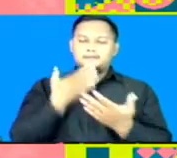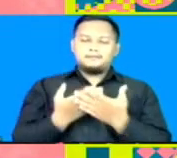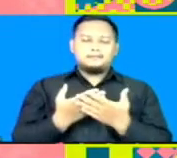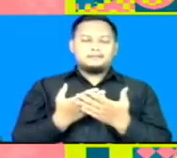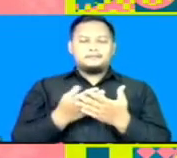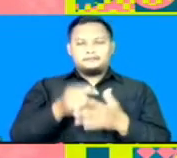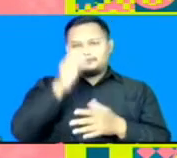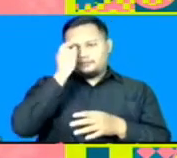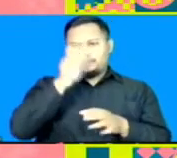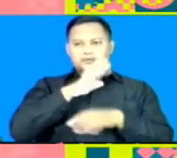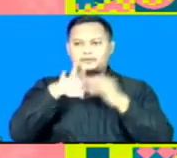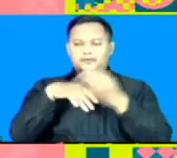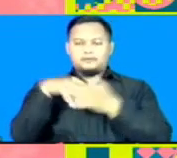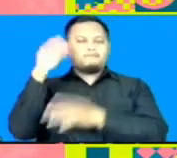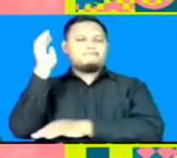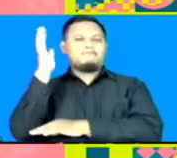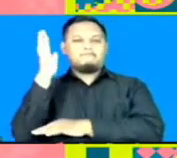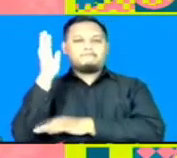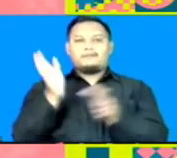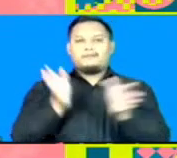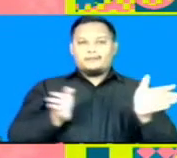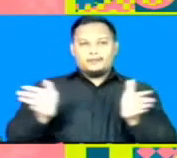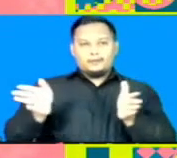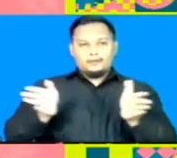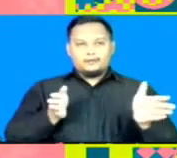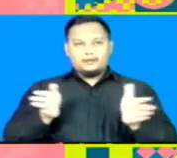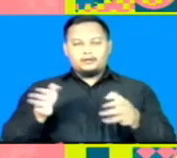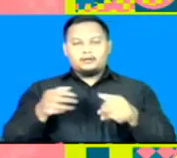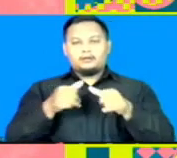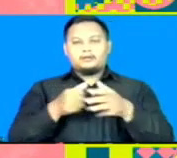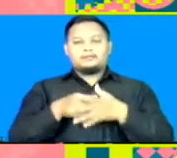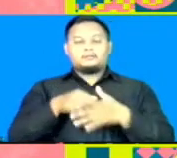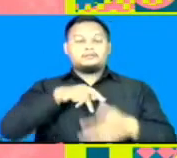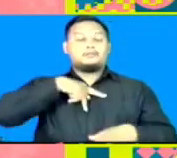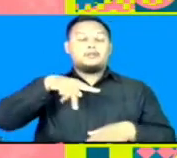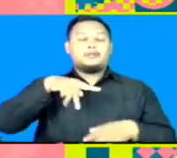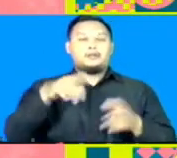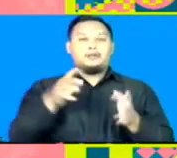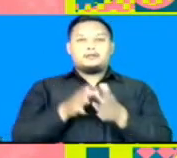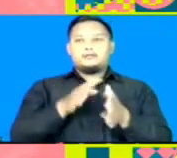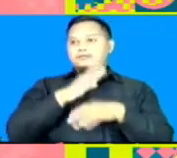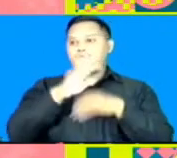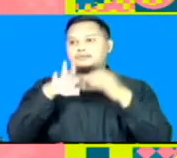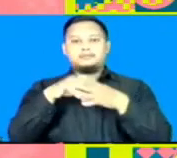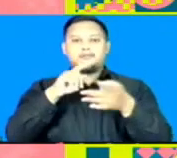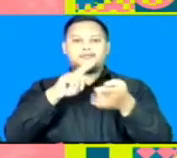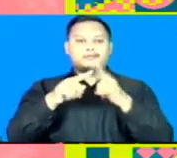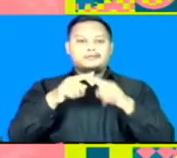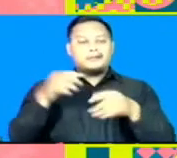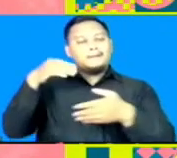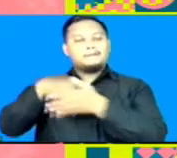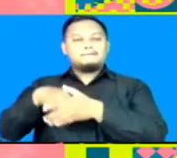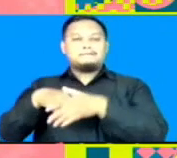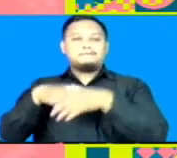moderators, participants, and all parties involved for organizing